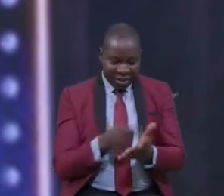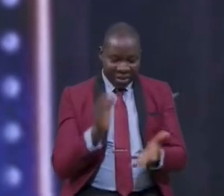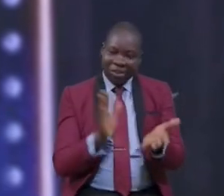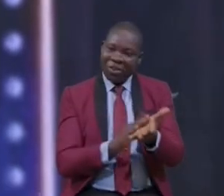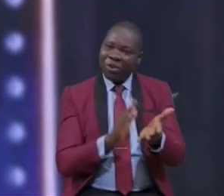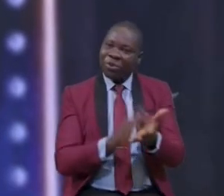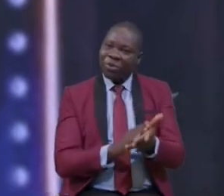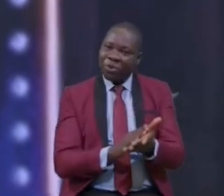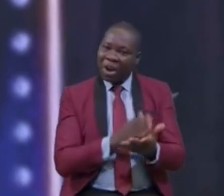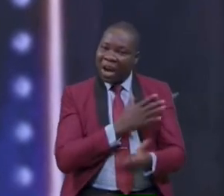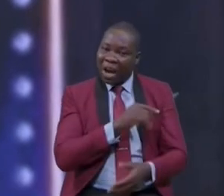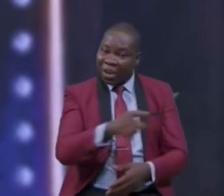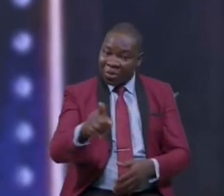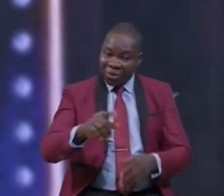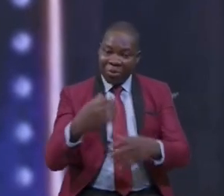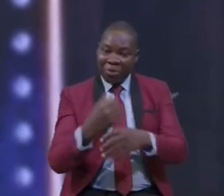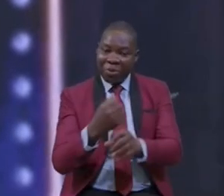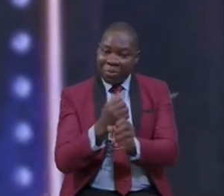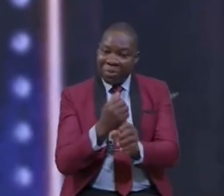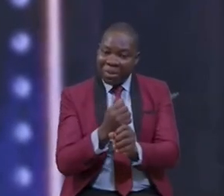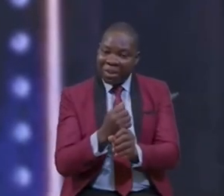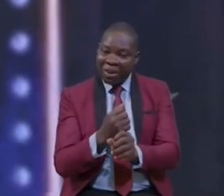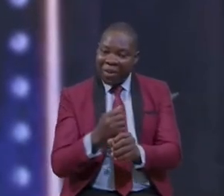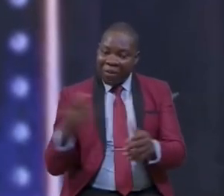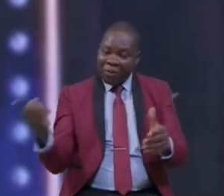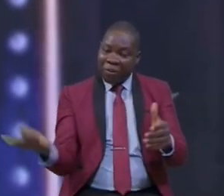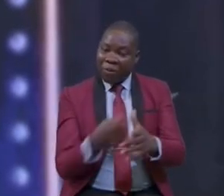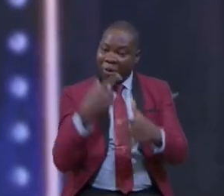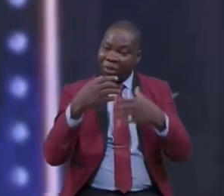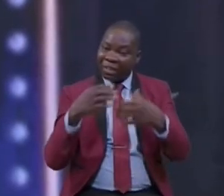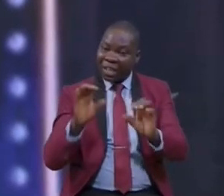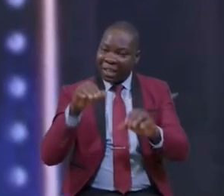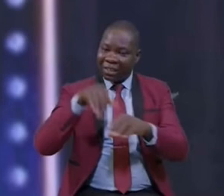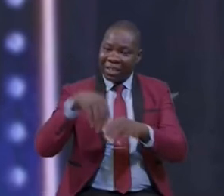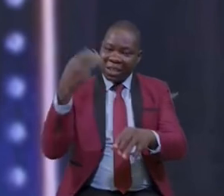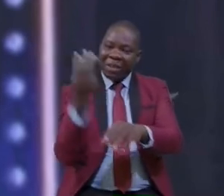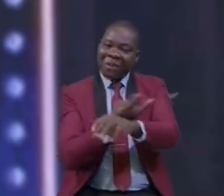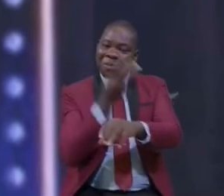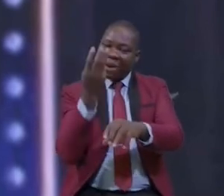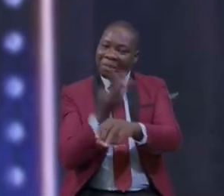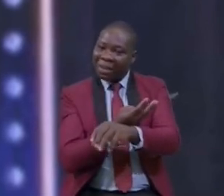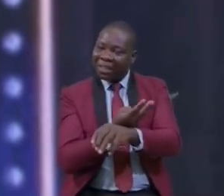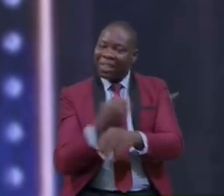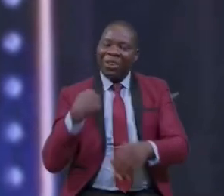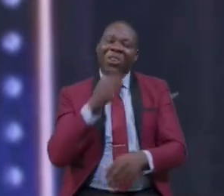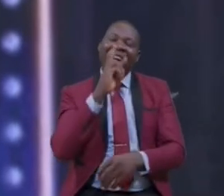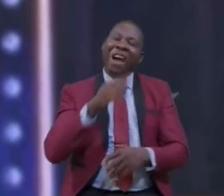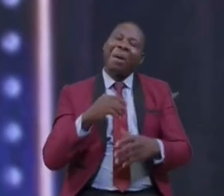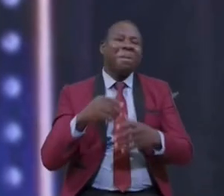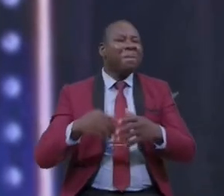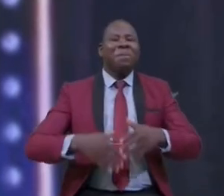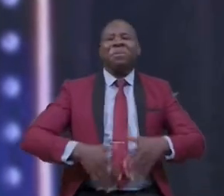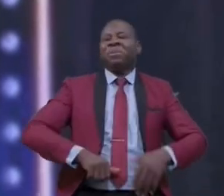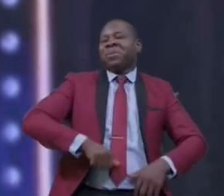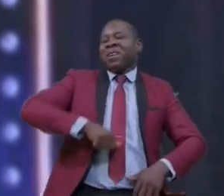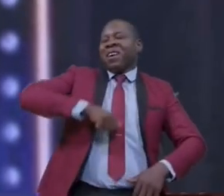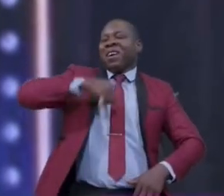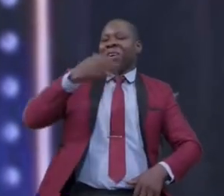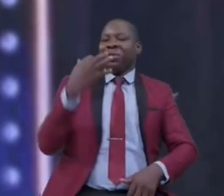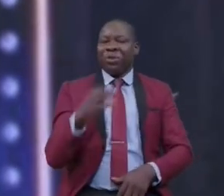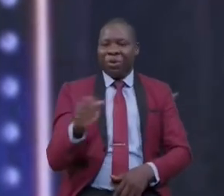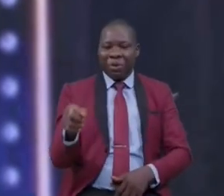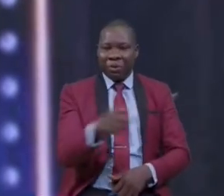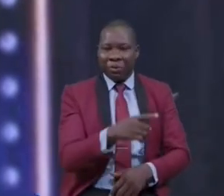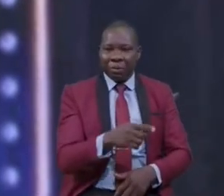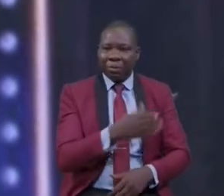you made first class in mathematics. We're proud of you." And my principal said, "We'll release you,"